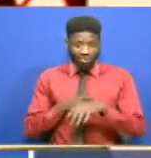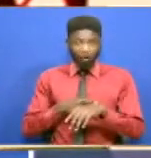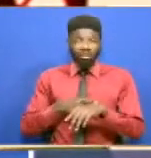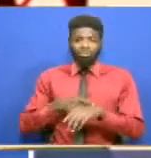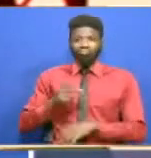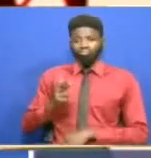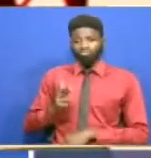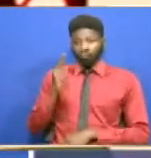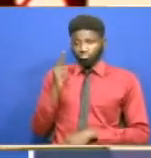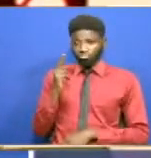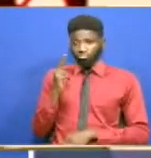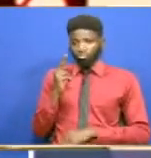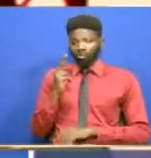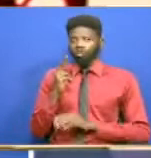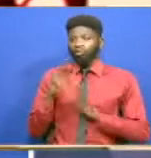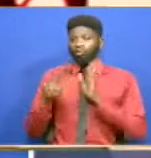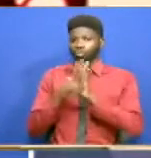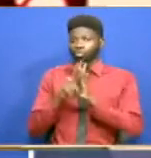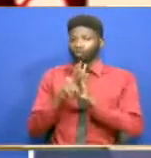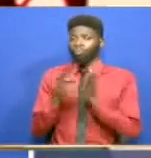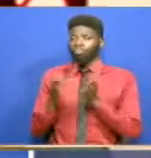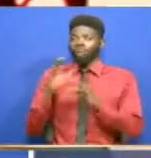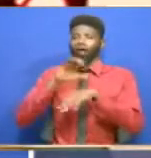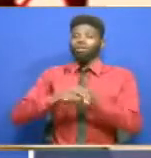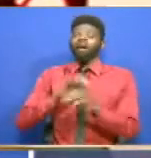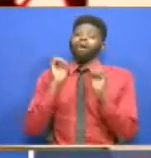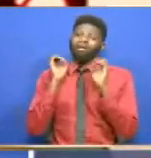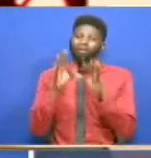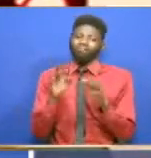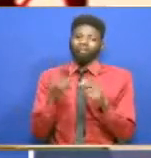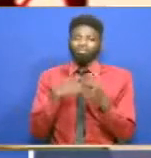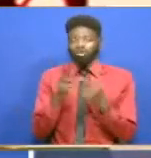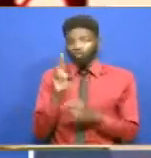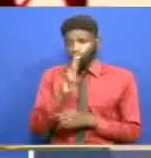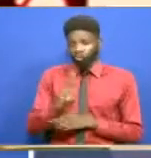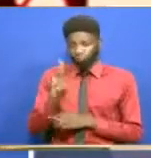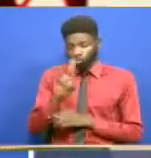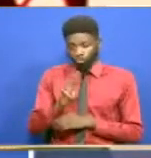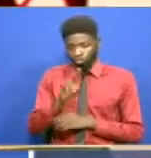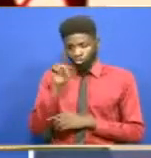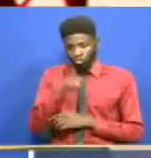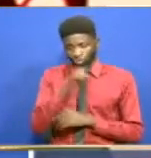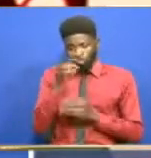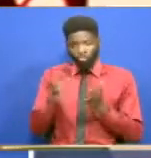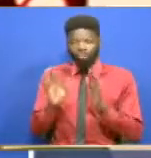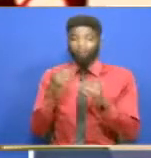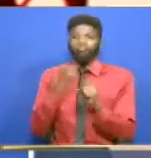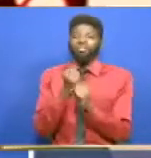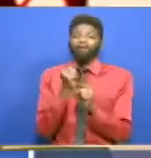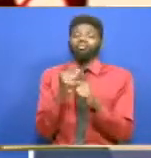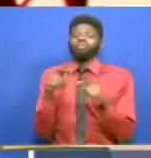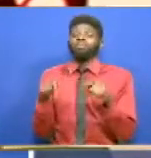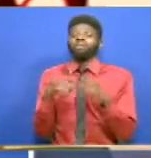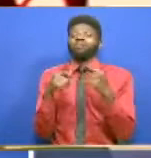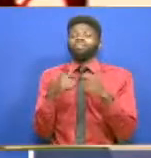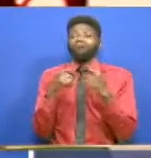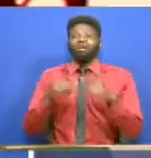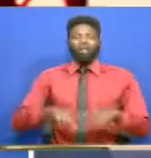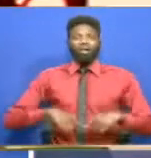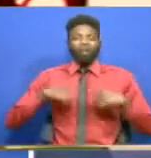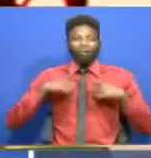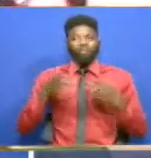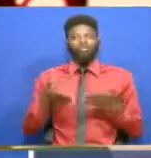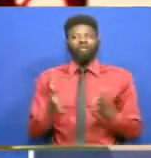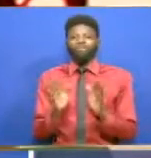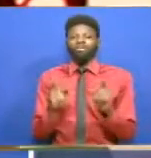the illicit proliferations and the use contribute to the disruption of livelihoods and economic